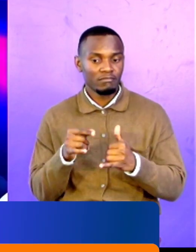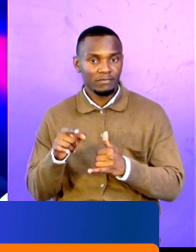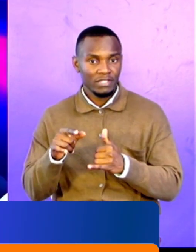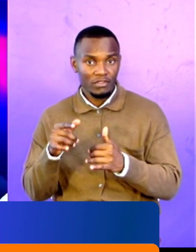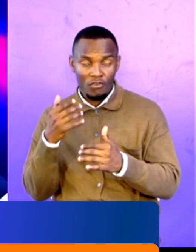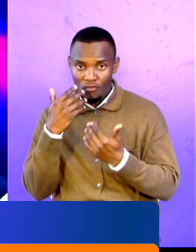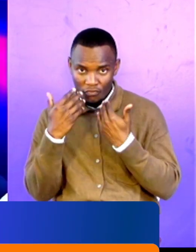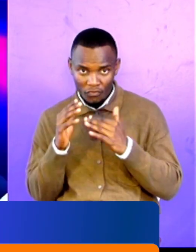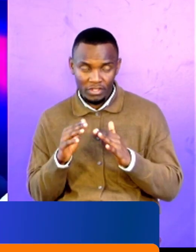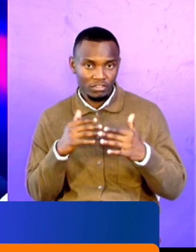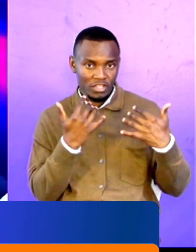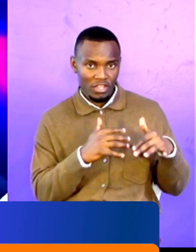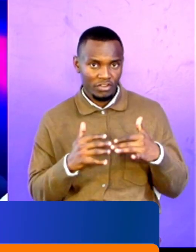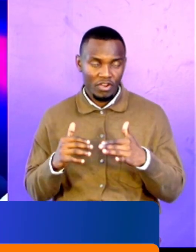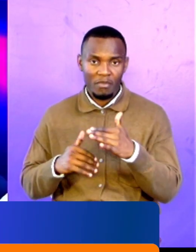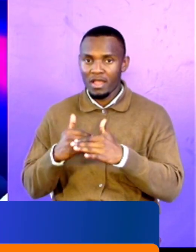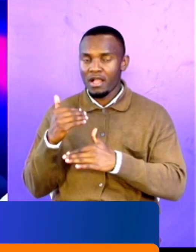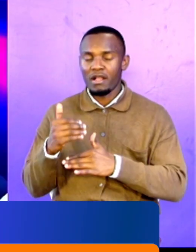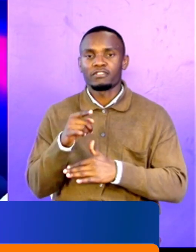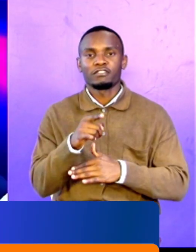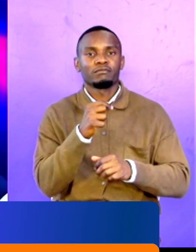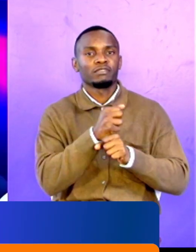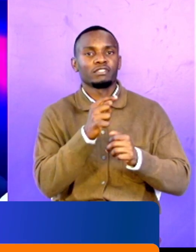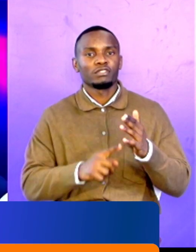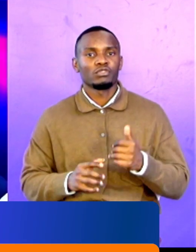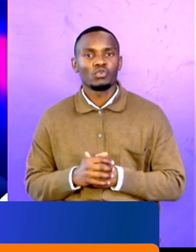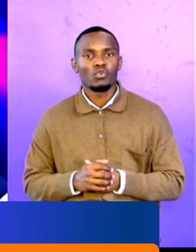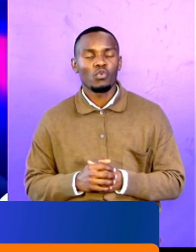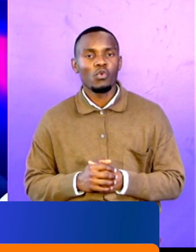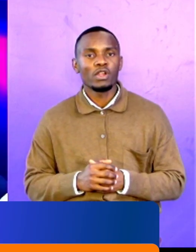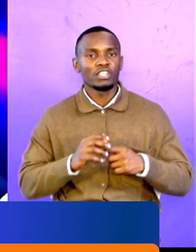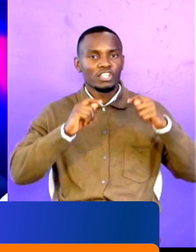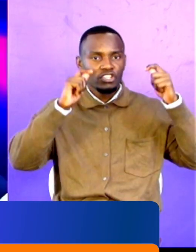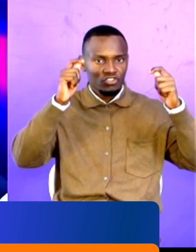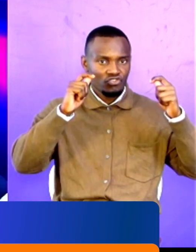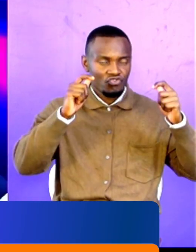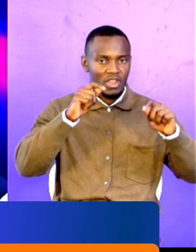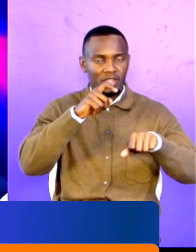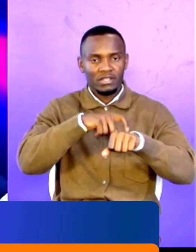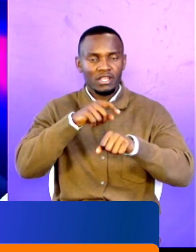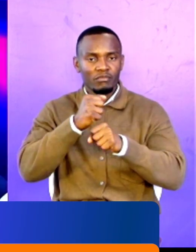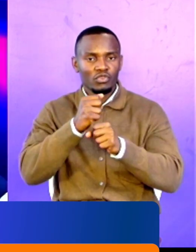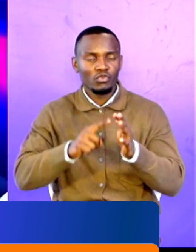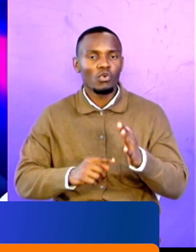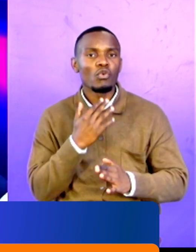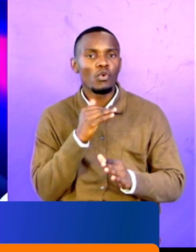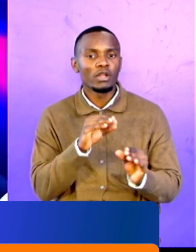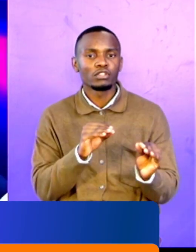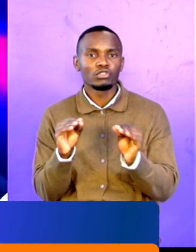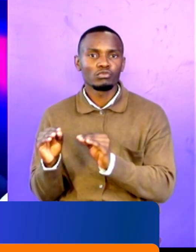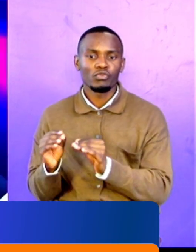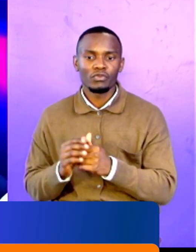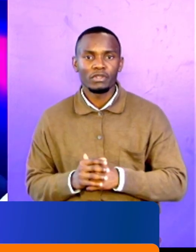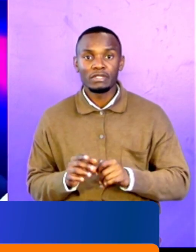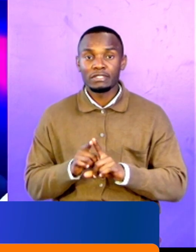he effectively went on strike while searching for a move, and he did not feature